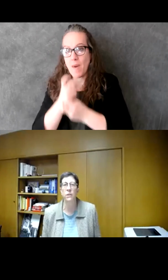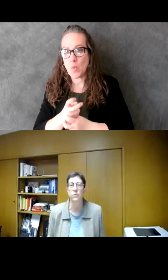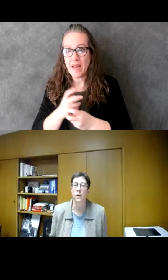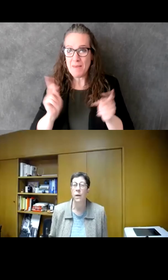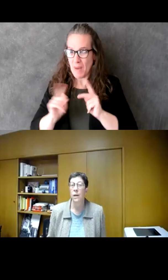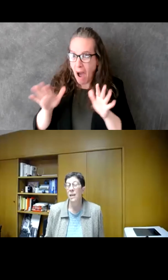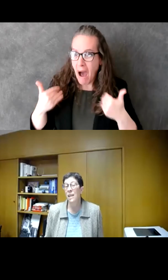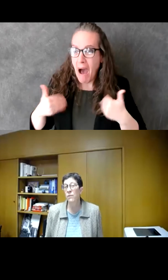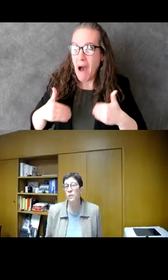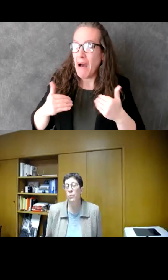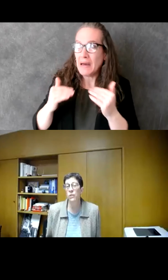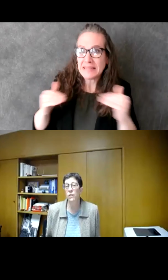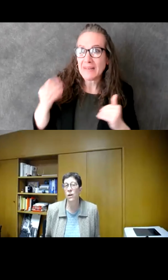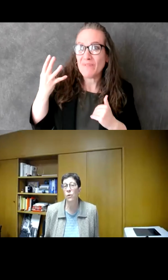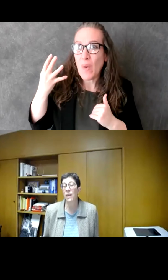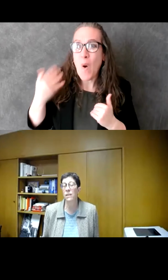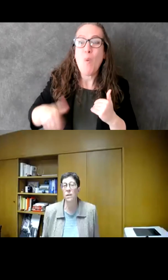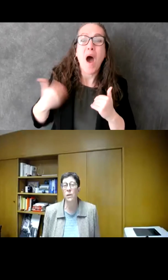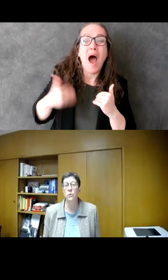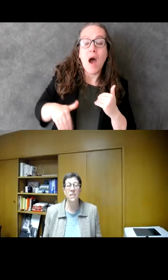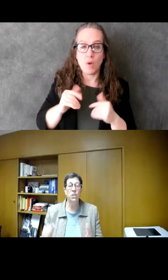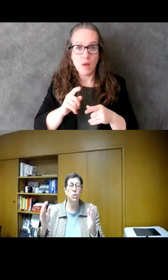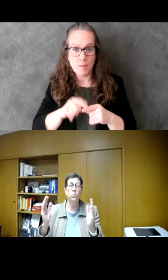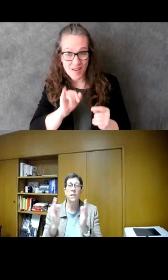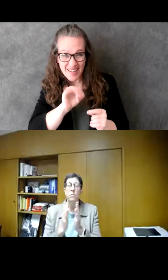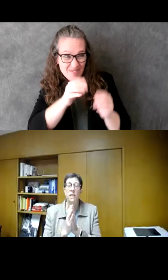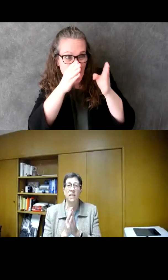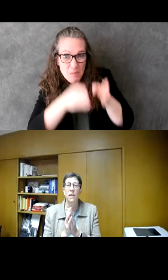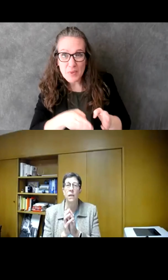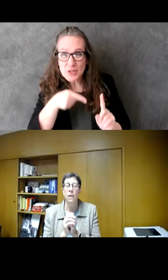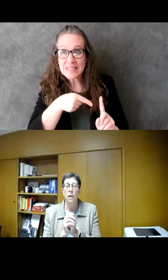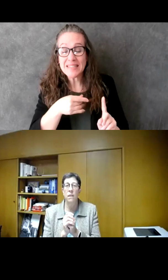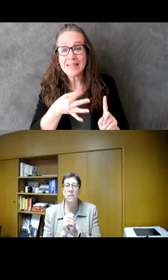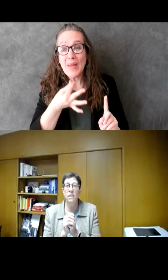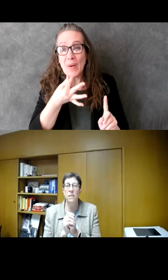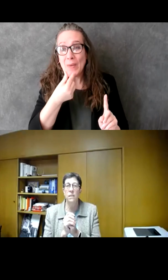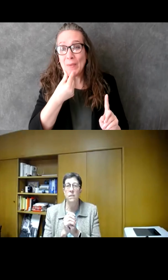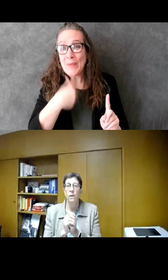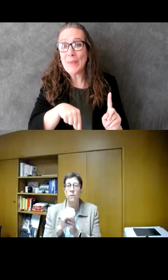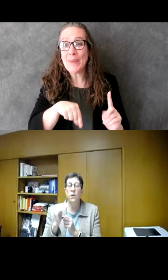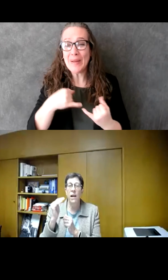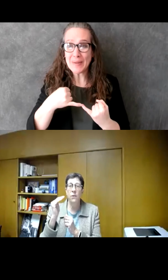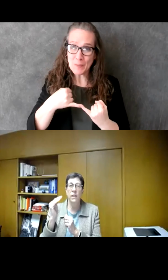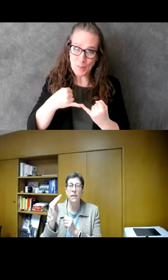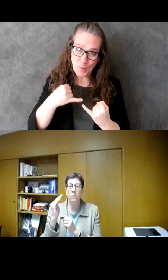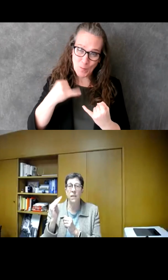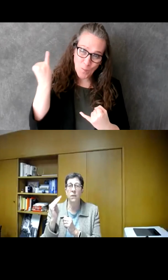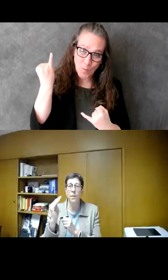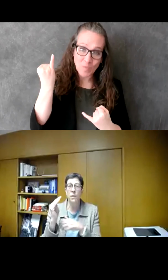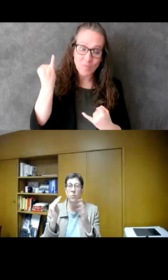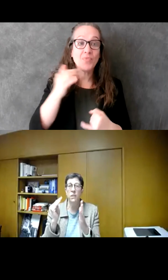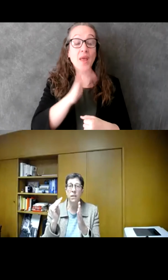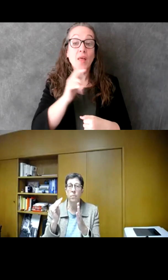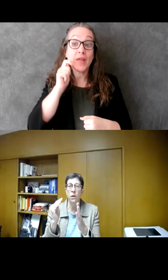4 pressure sore. If this person, though, is somebody who's extremely thin, the distance from their outer layer of skin,